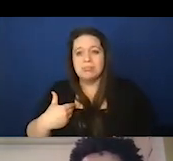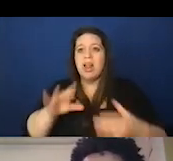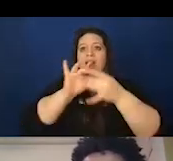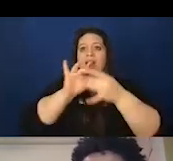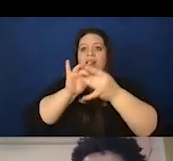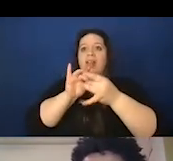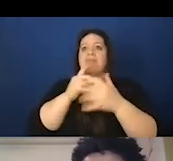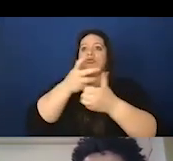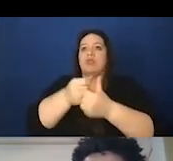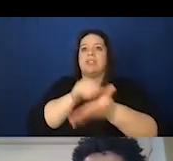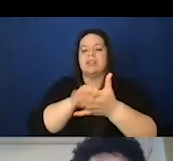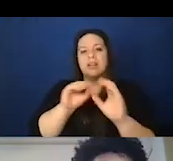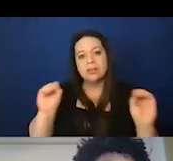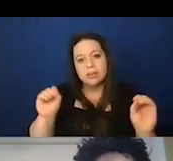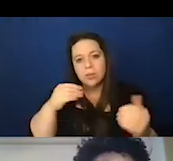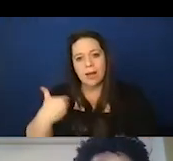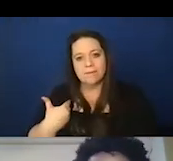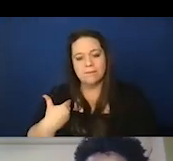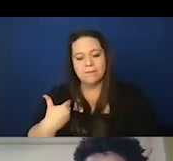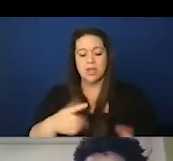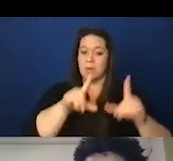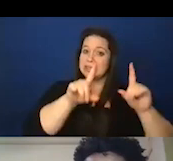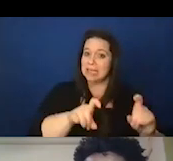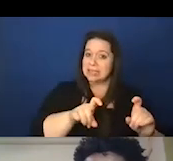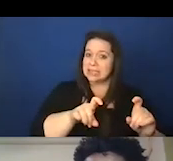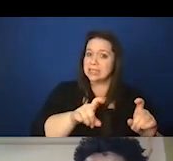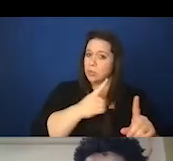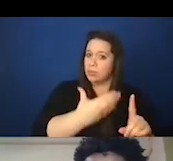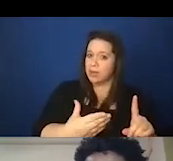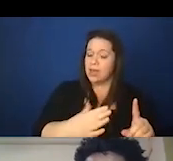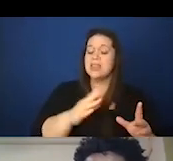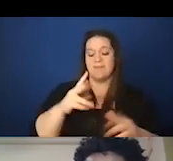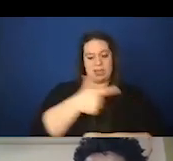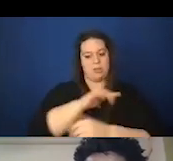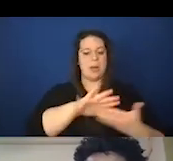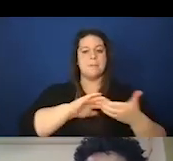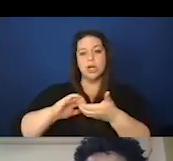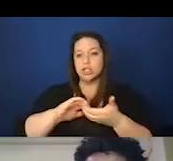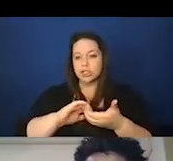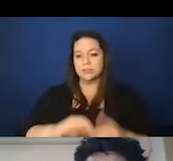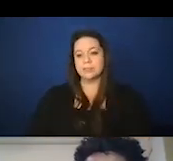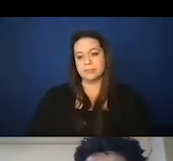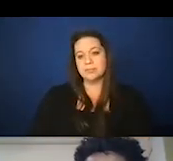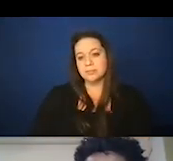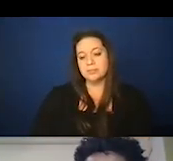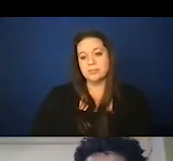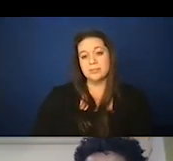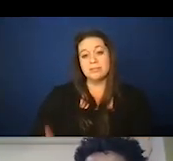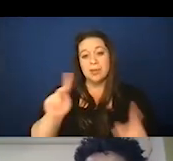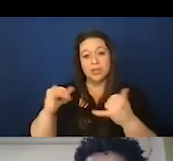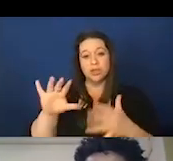trust. So the testing is one thing, but this vaccine, it's a real partnership. And they, you know, they still trust their